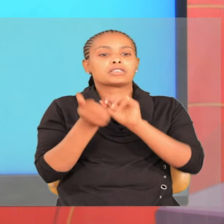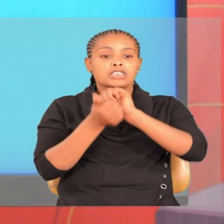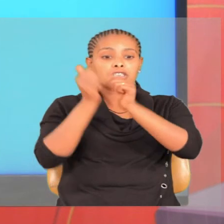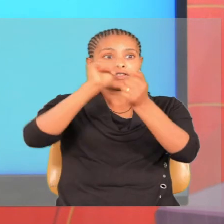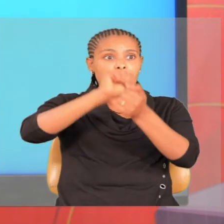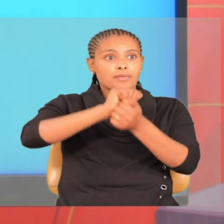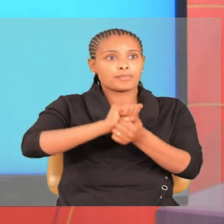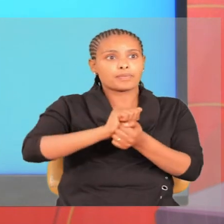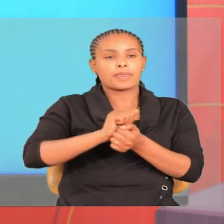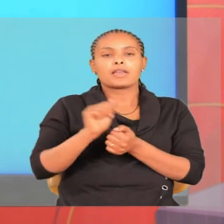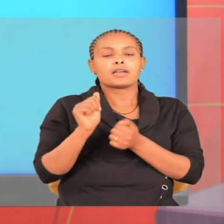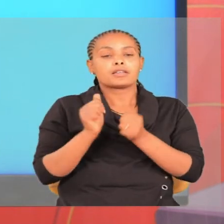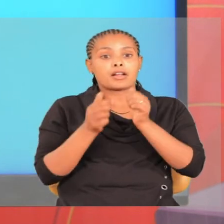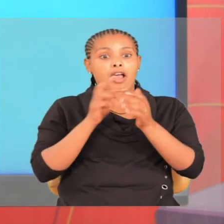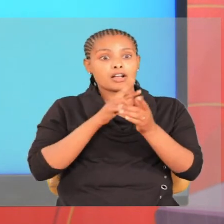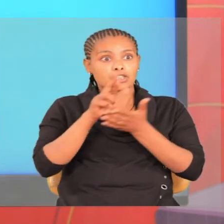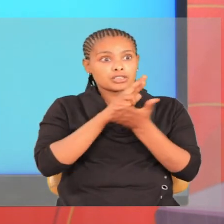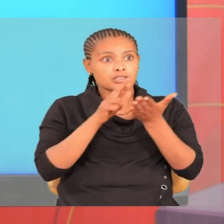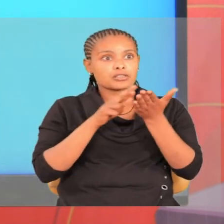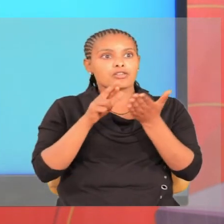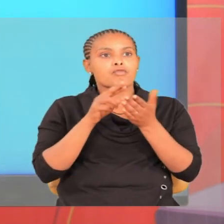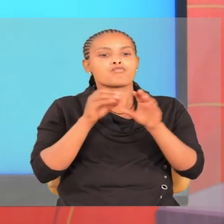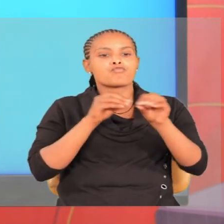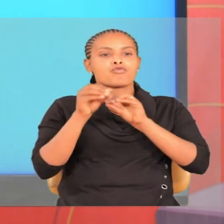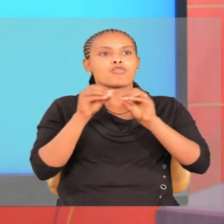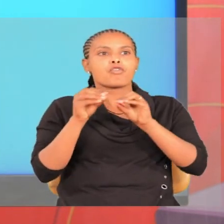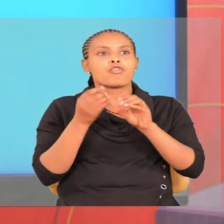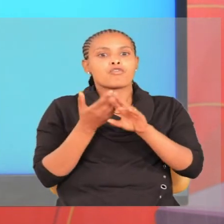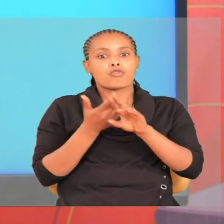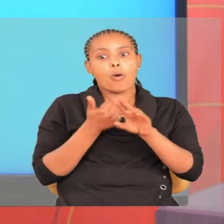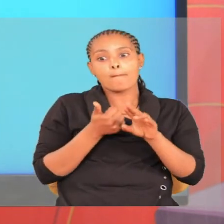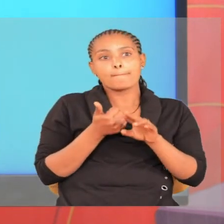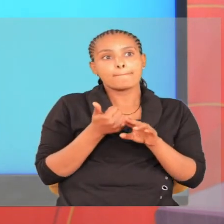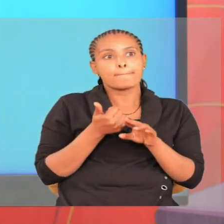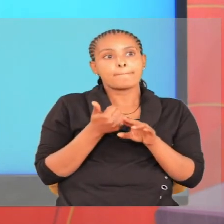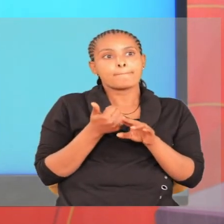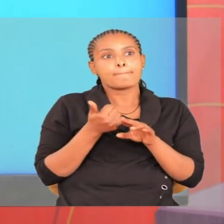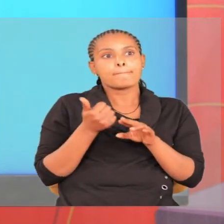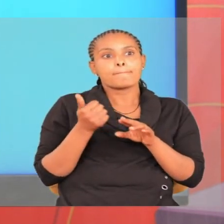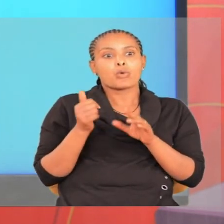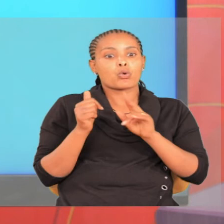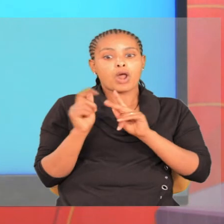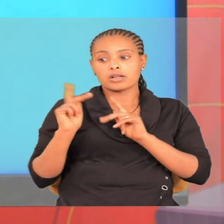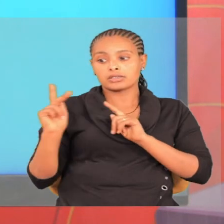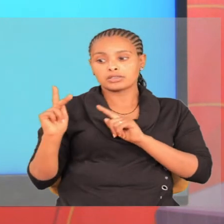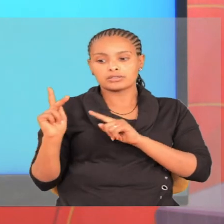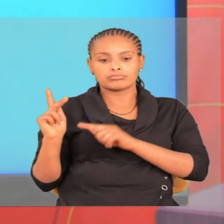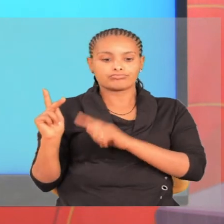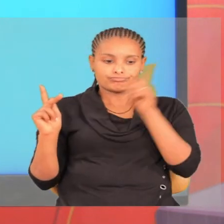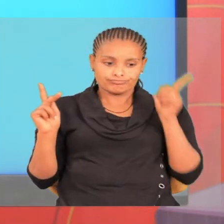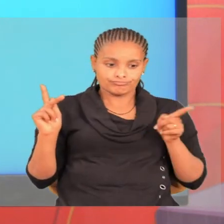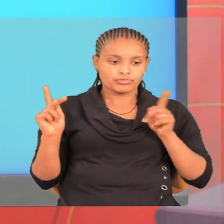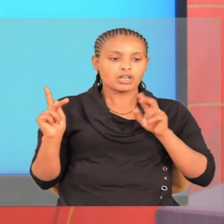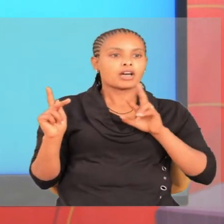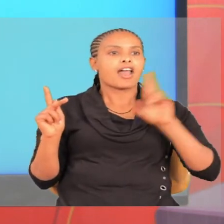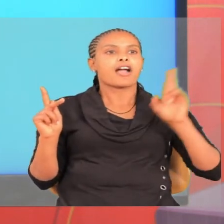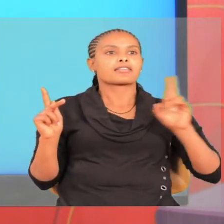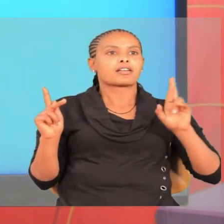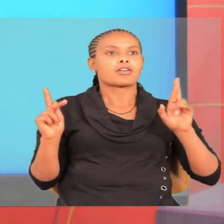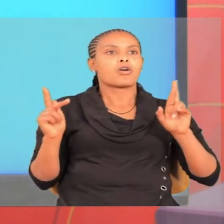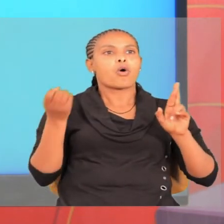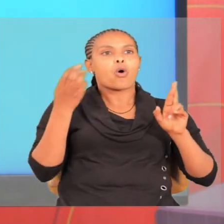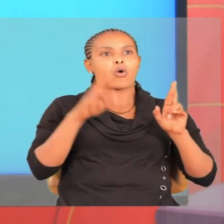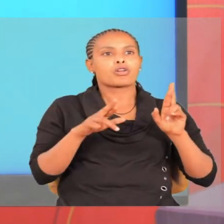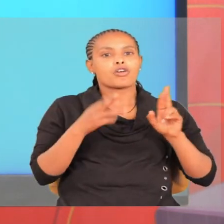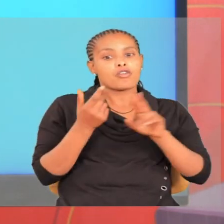shift? The reaction move from products into the reactants,